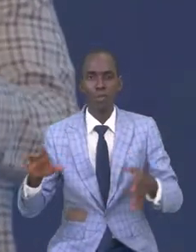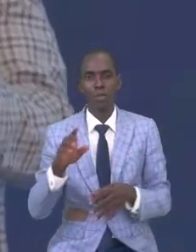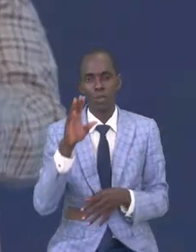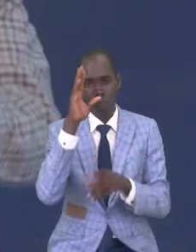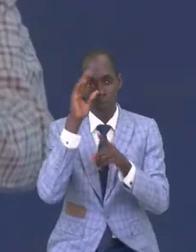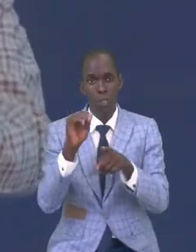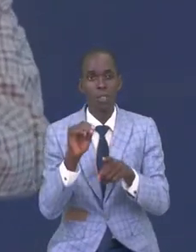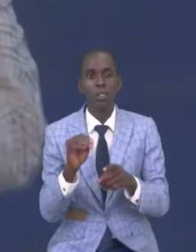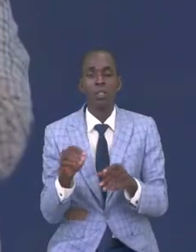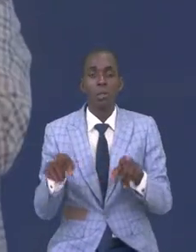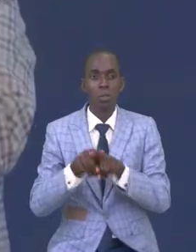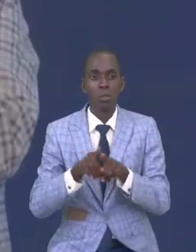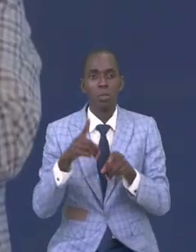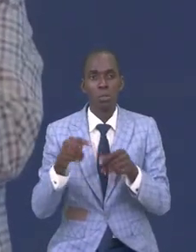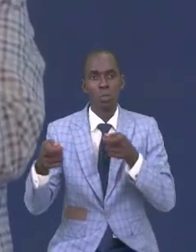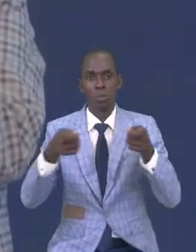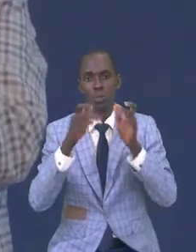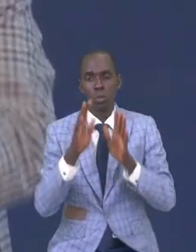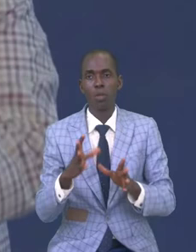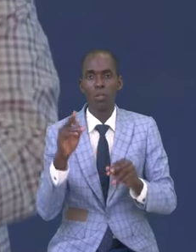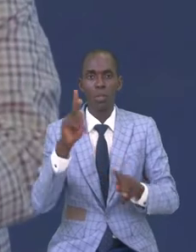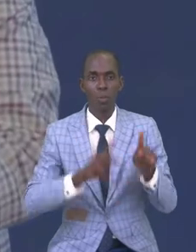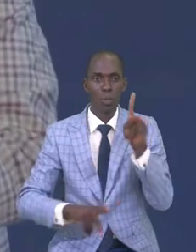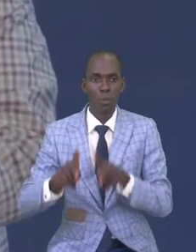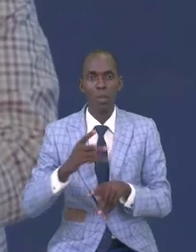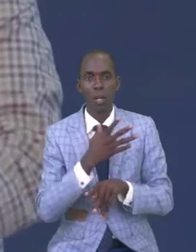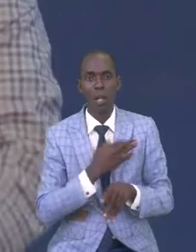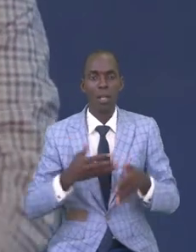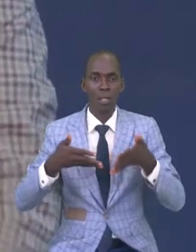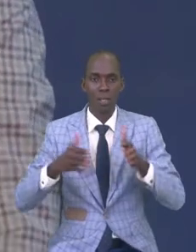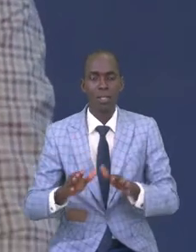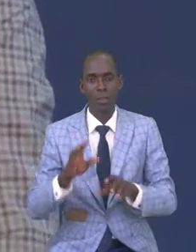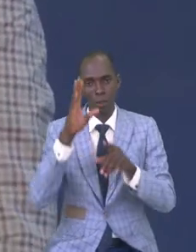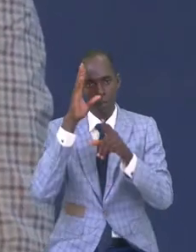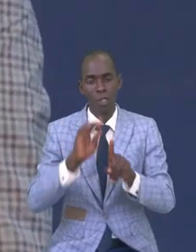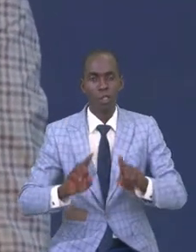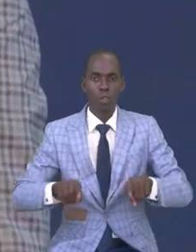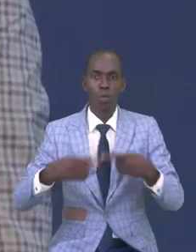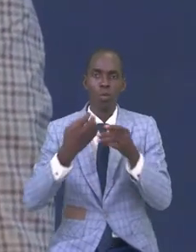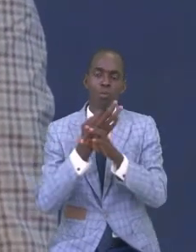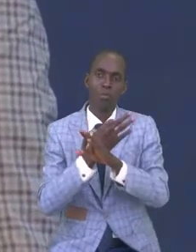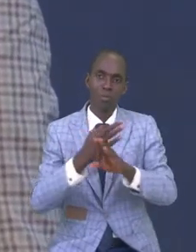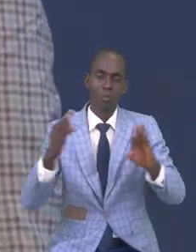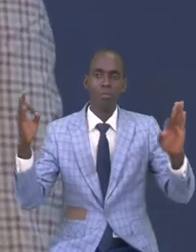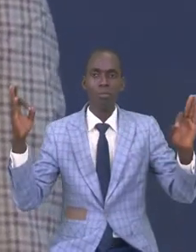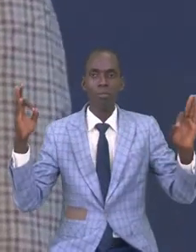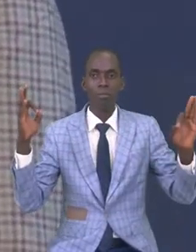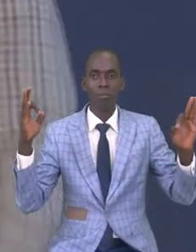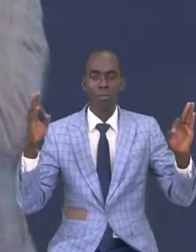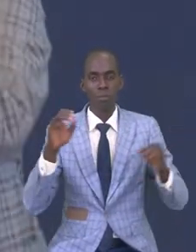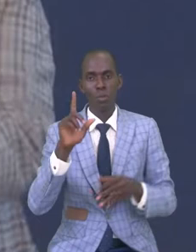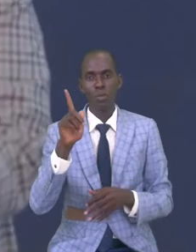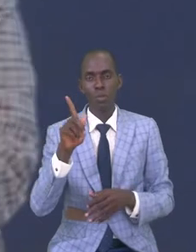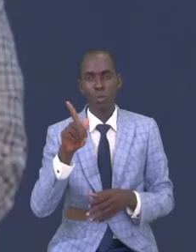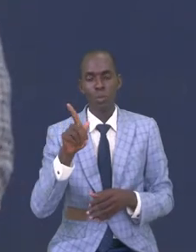the ruler of the people, and let him go free. 21.